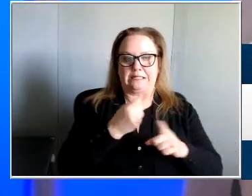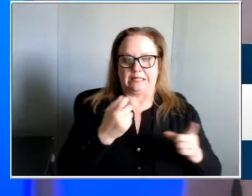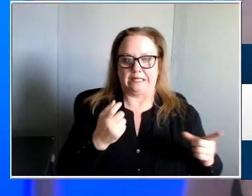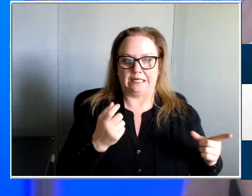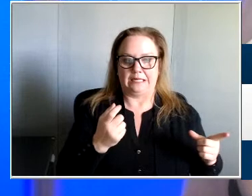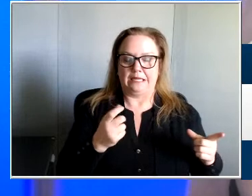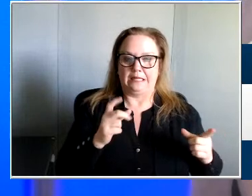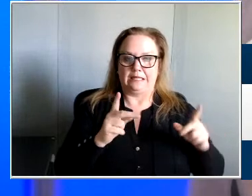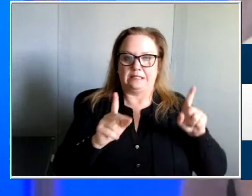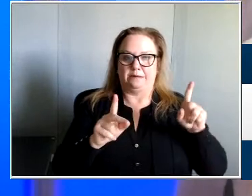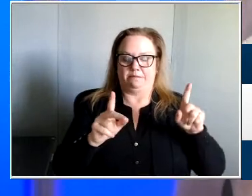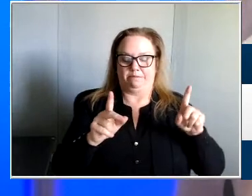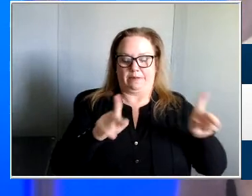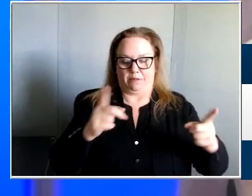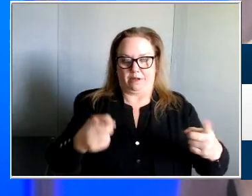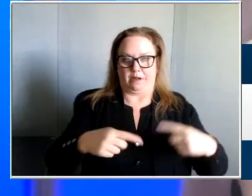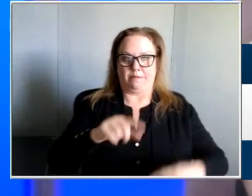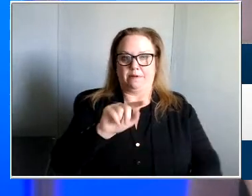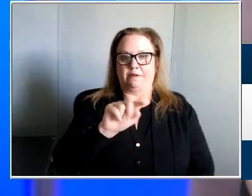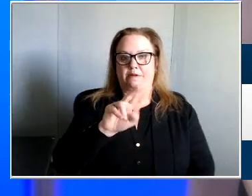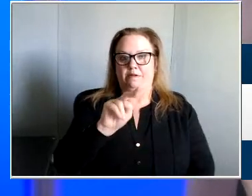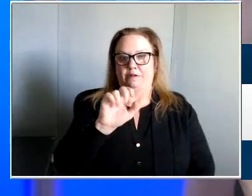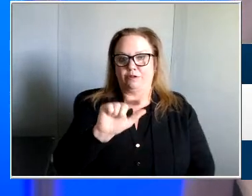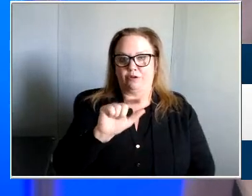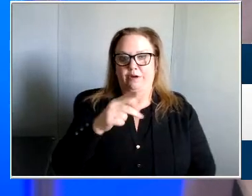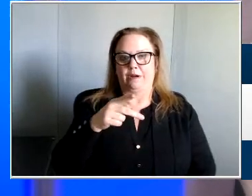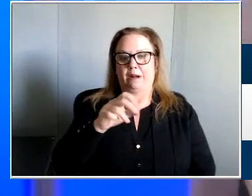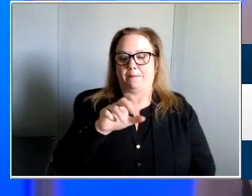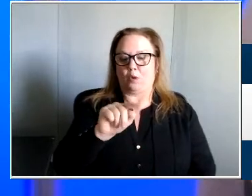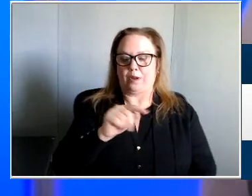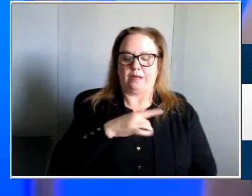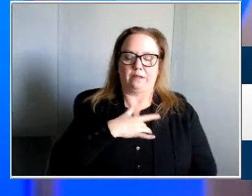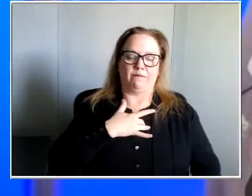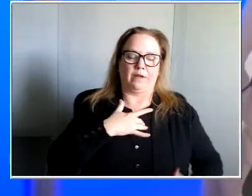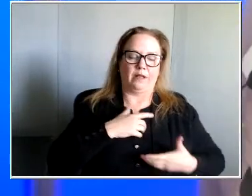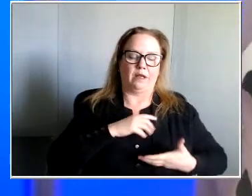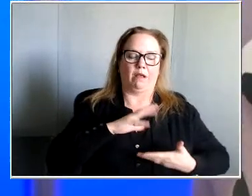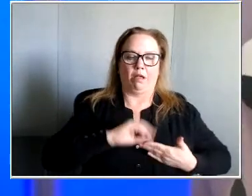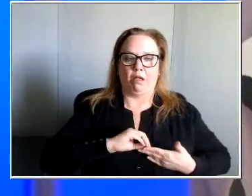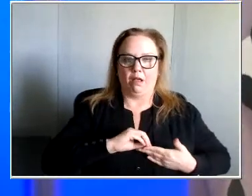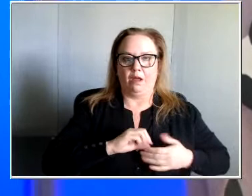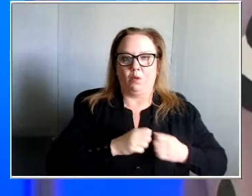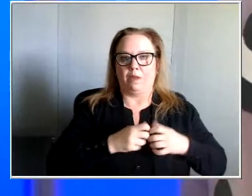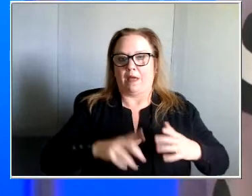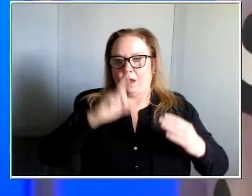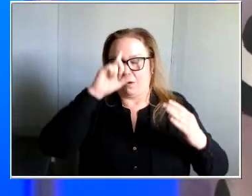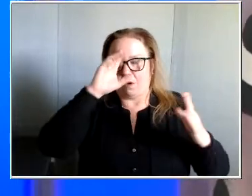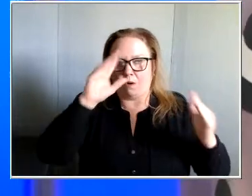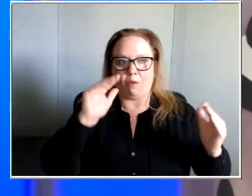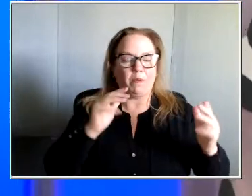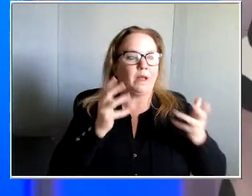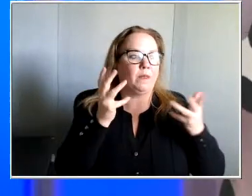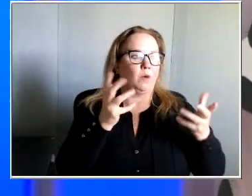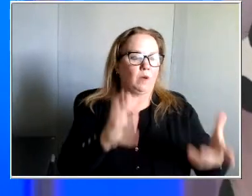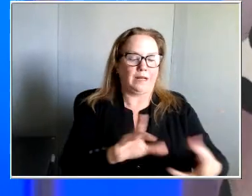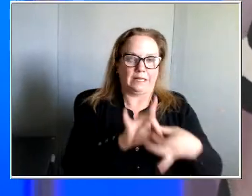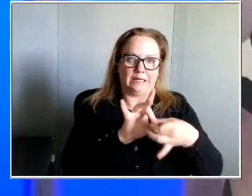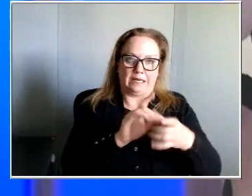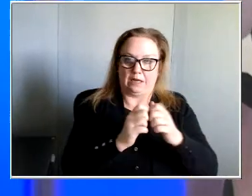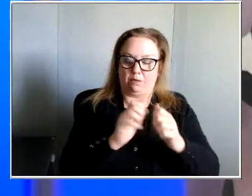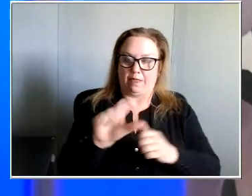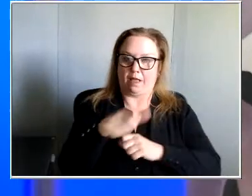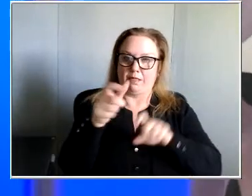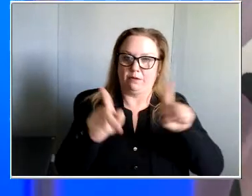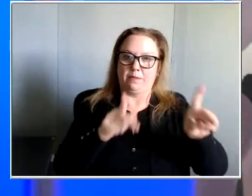to Turning Point. You know, they're feeling lost, they're feeling hopelessness, and they're wanting to connect with other people who have